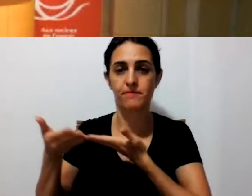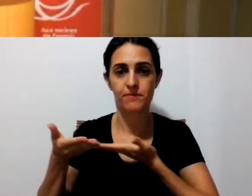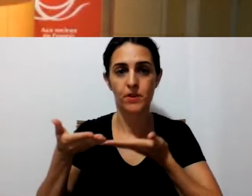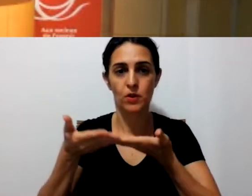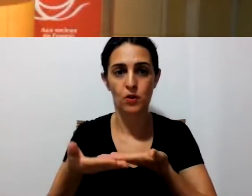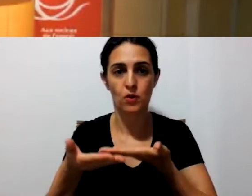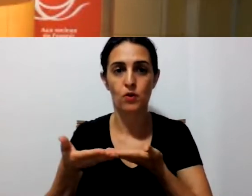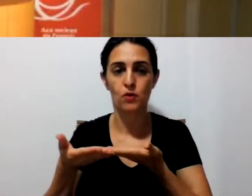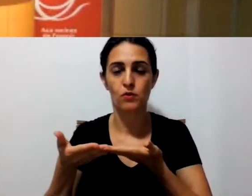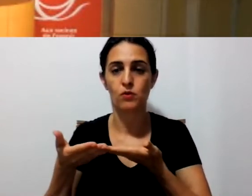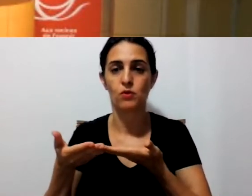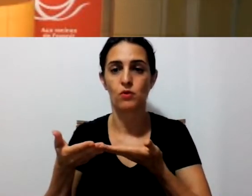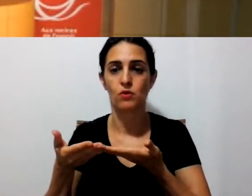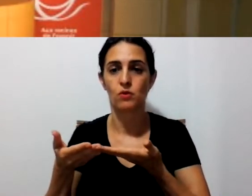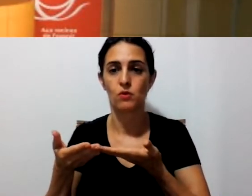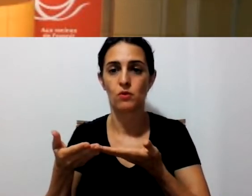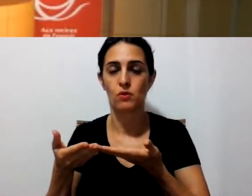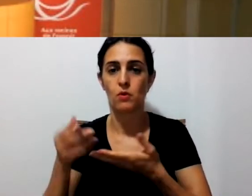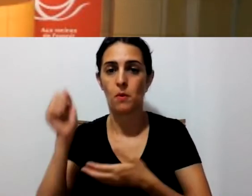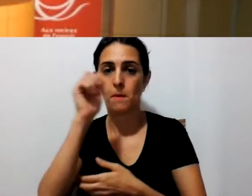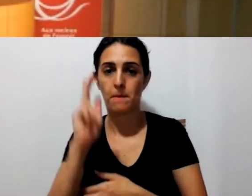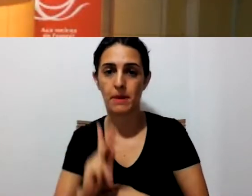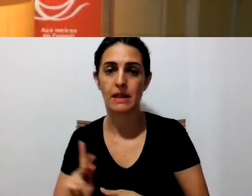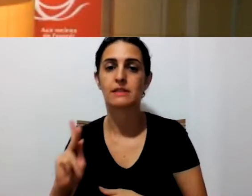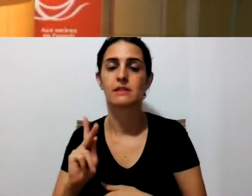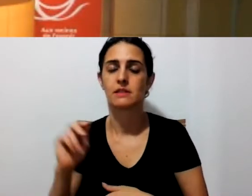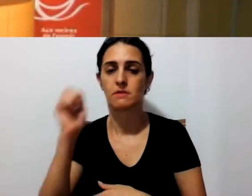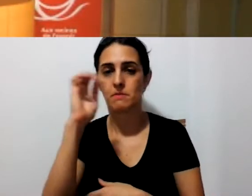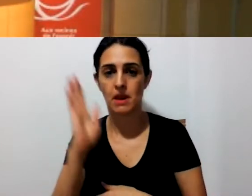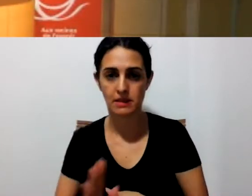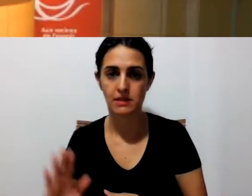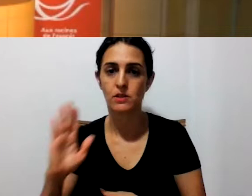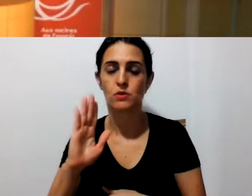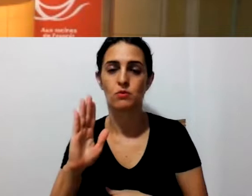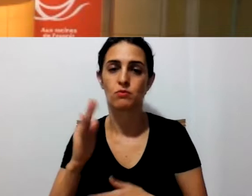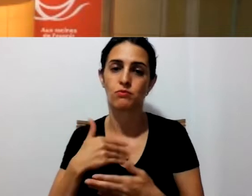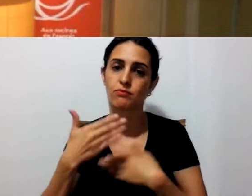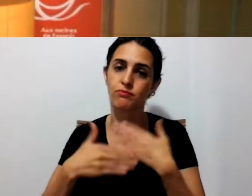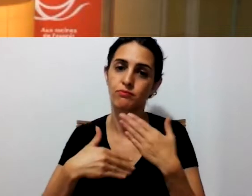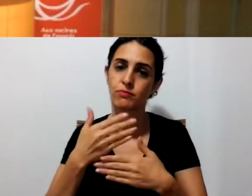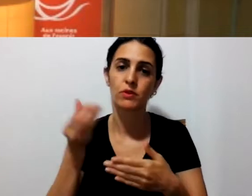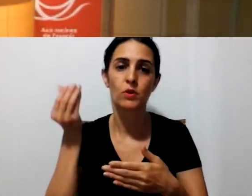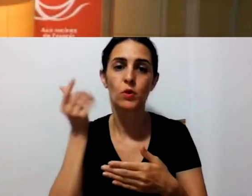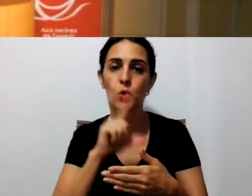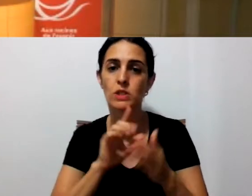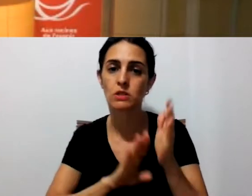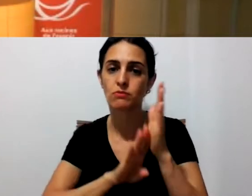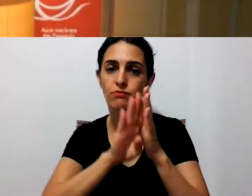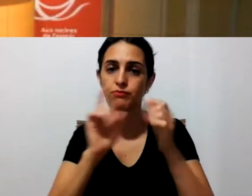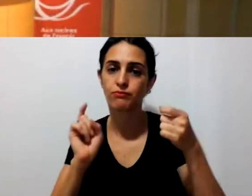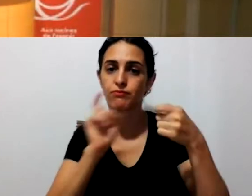in 2017 after we had worked with Itamaraty, with Carlos Cozendey on a joint work